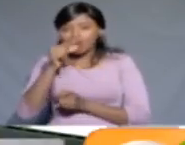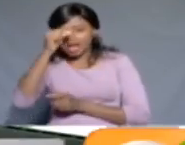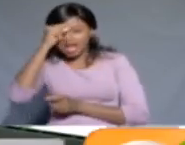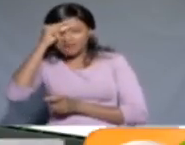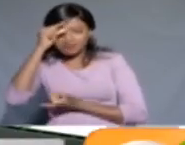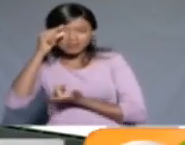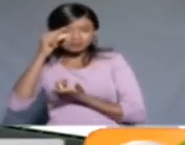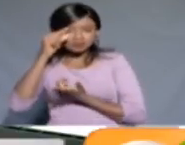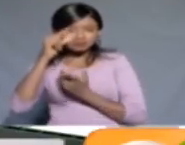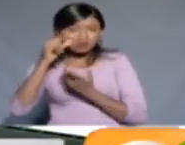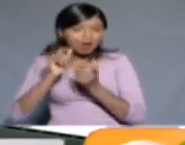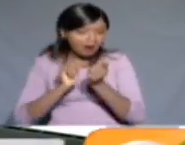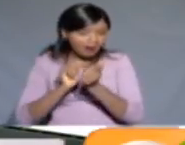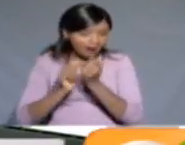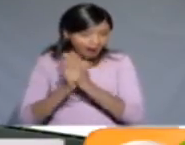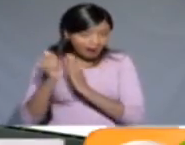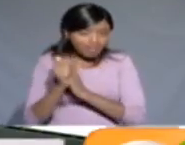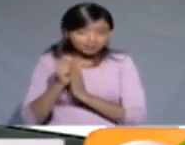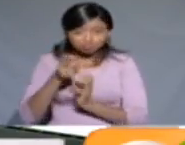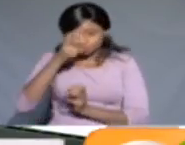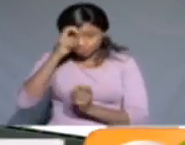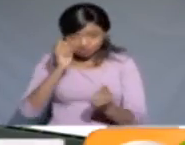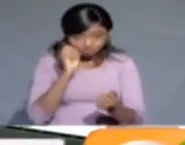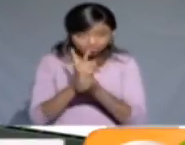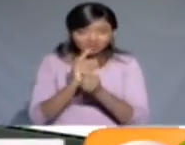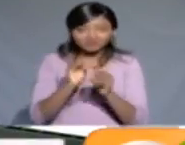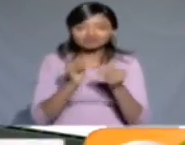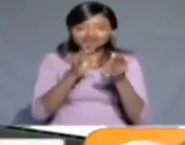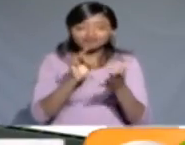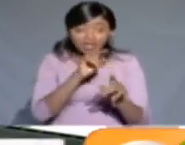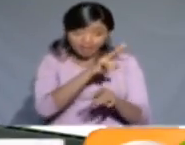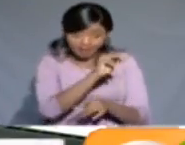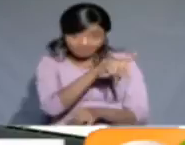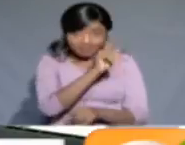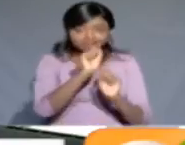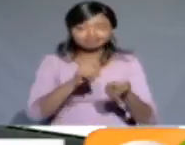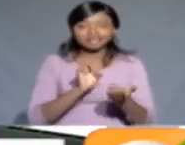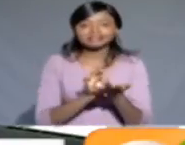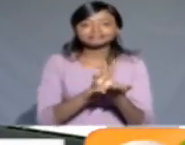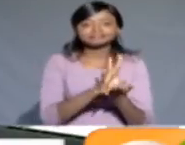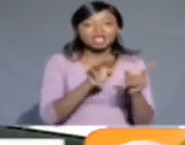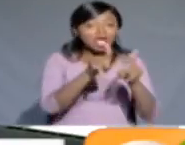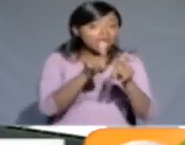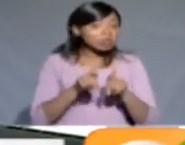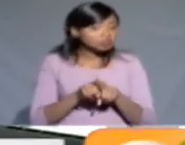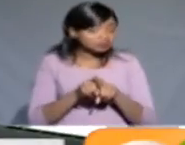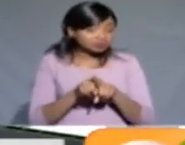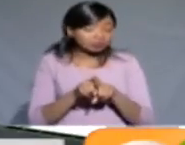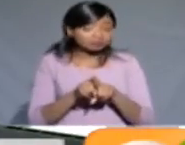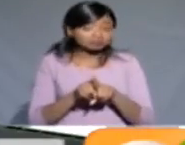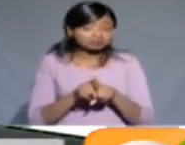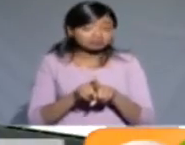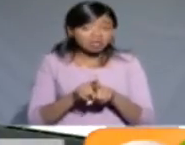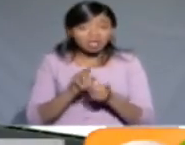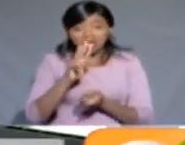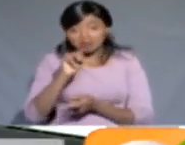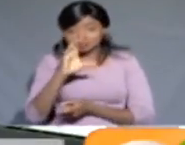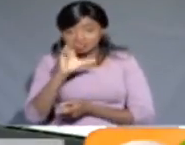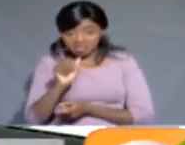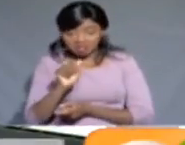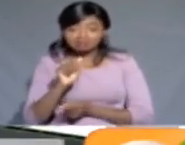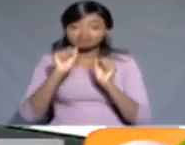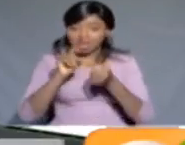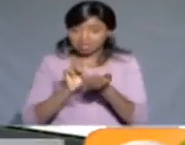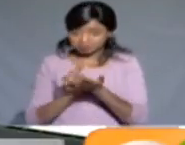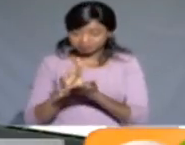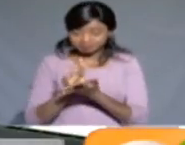2012 to provide for the recall of an MP as well as of an MCA.